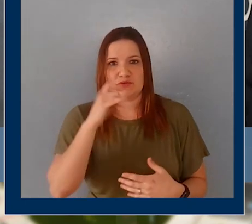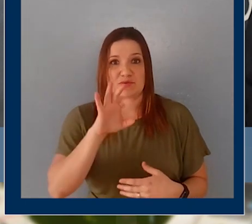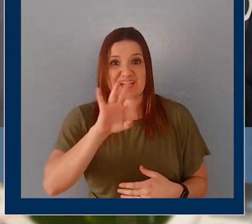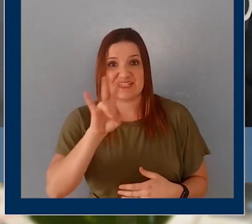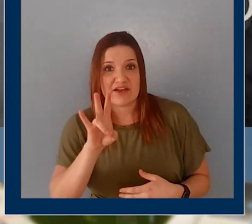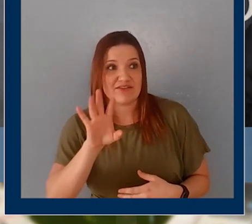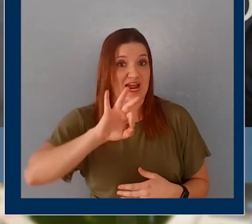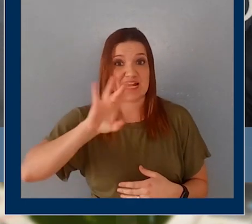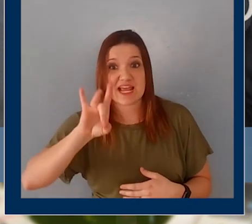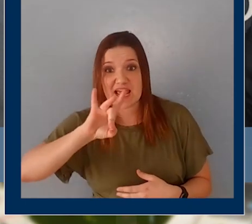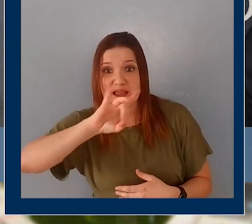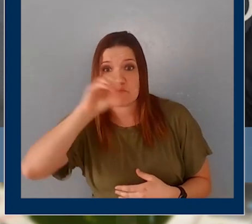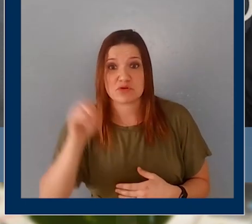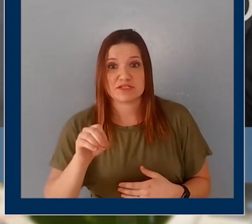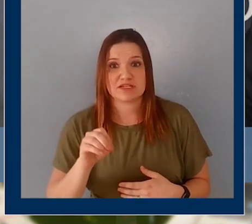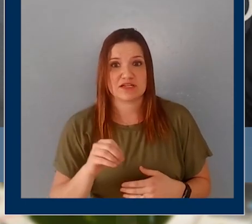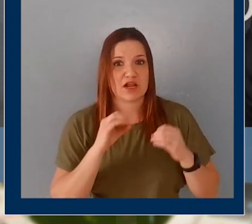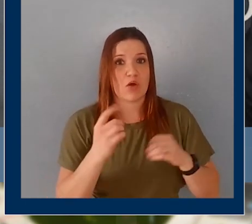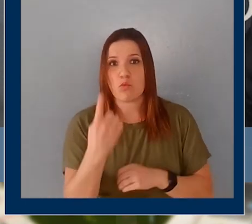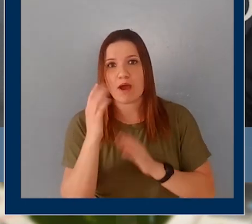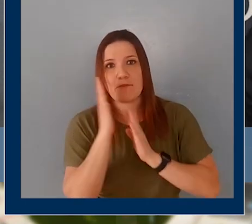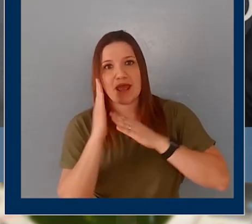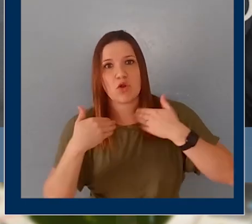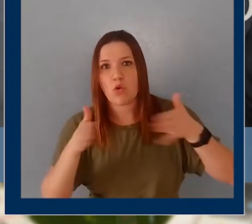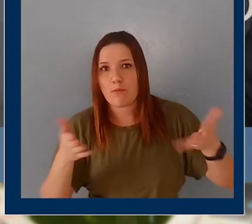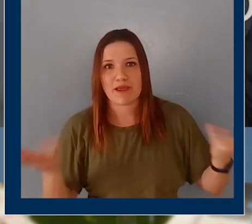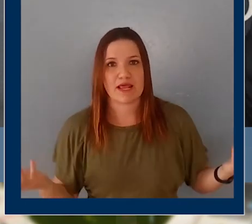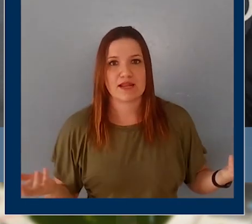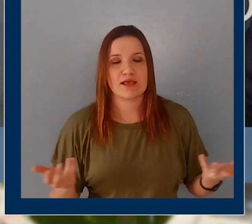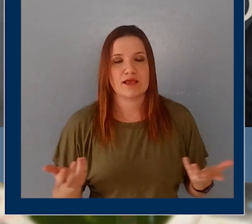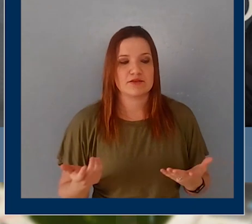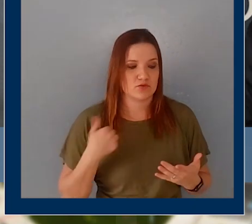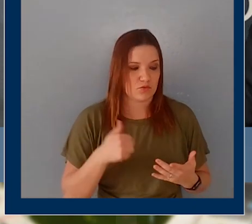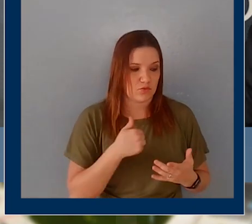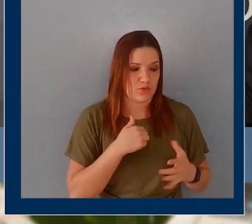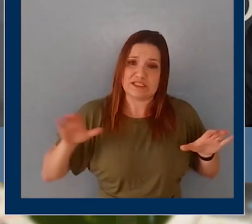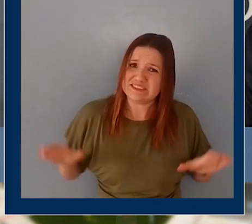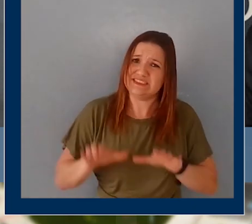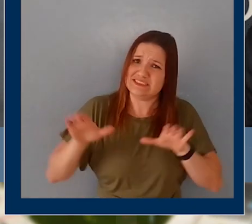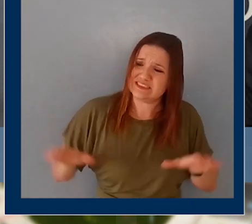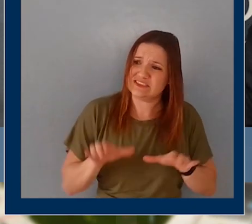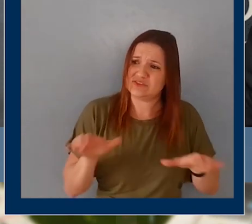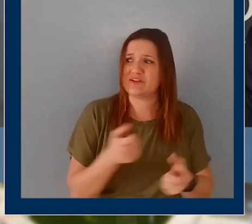hospital. And I think that's what the ambulance companies were doing. The paramedics are assessing patients in the